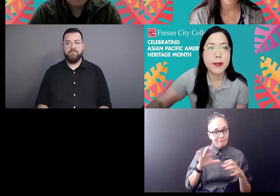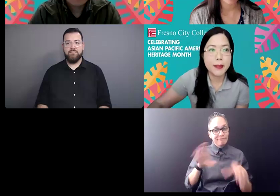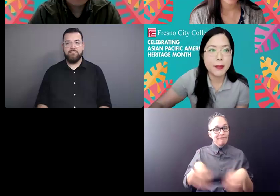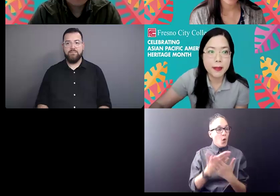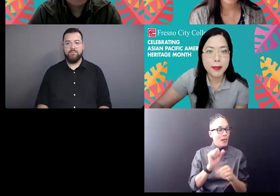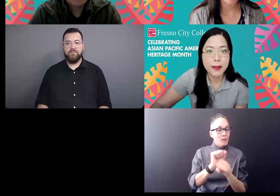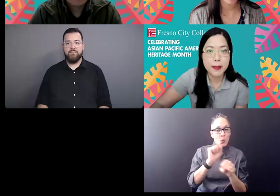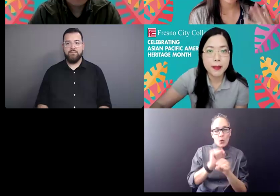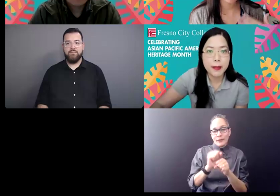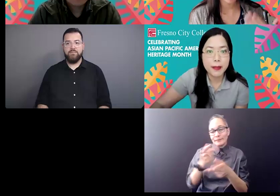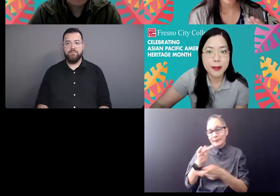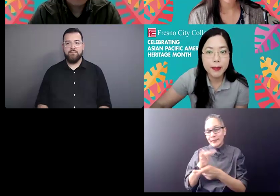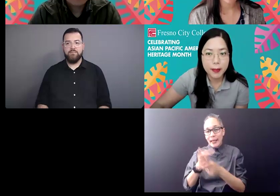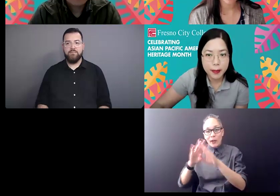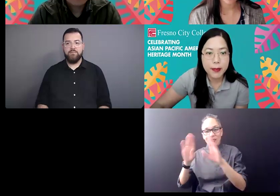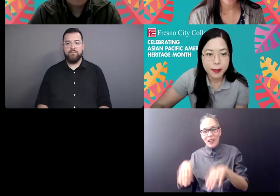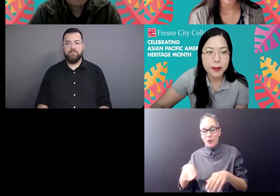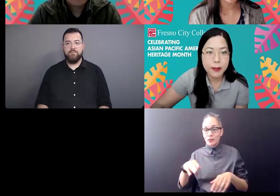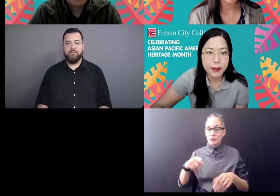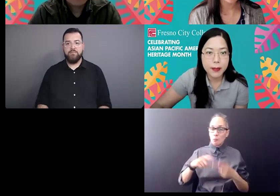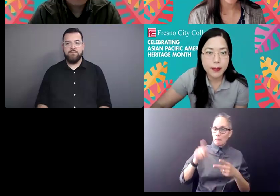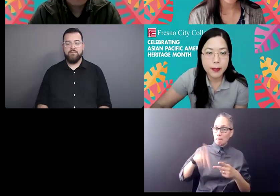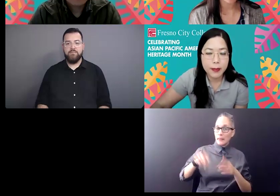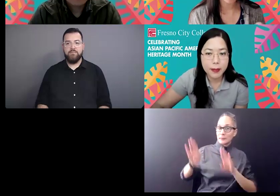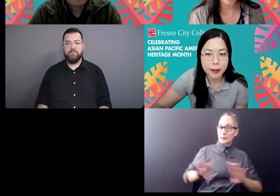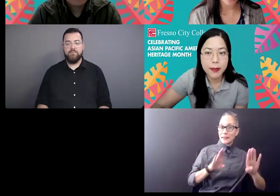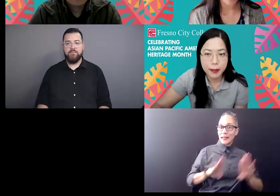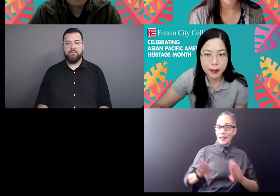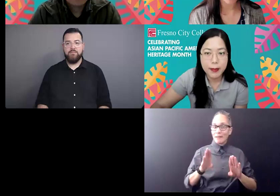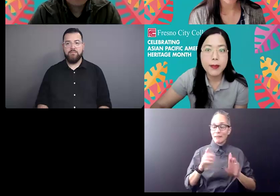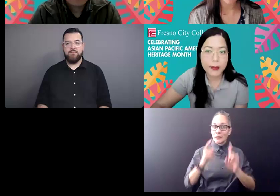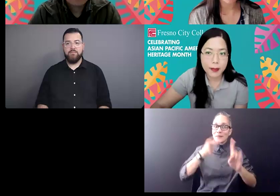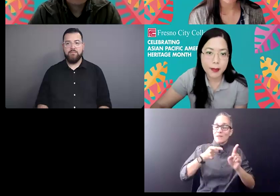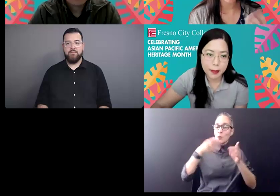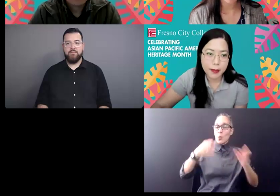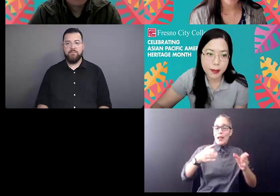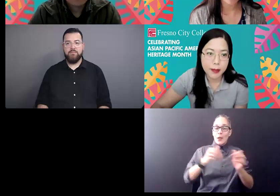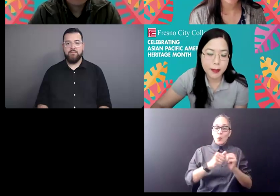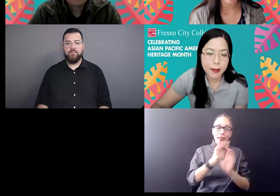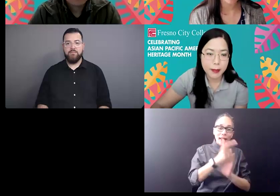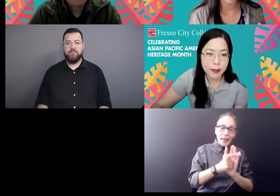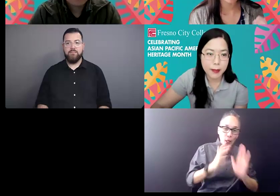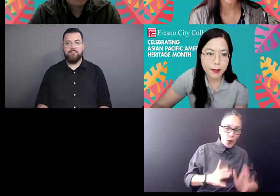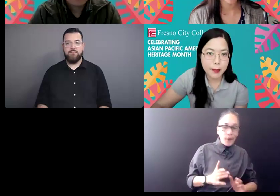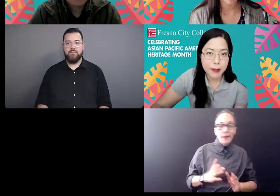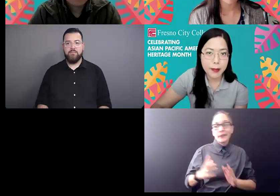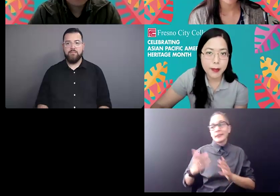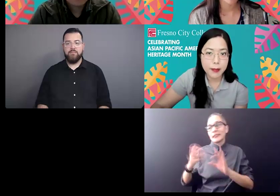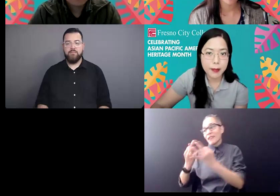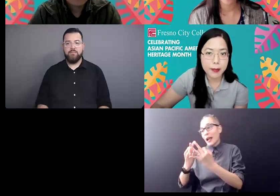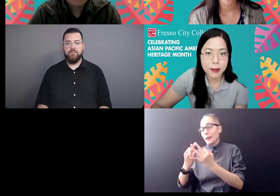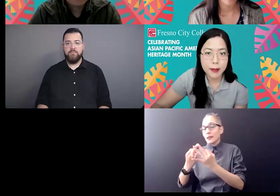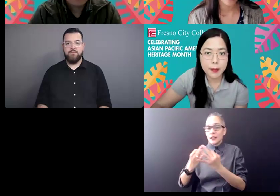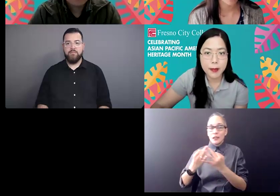tasks. We're expected to act a certain way with our in-laws and our relatives, be there at